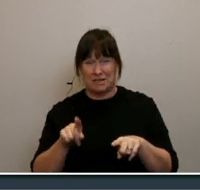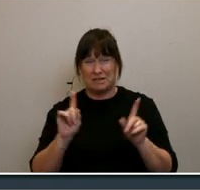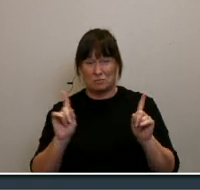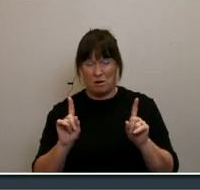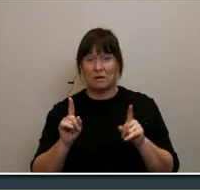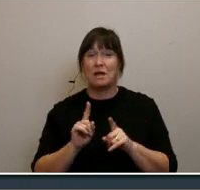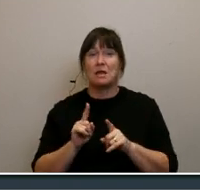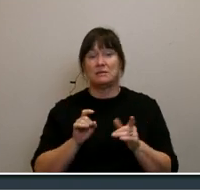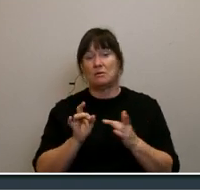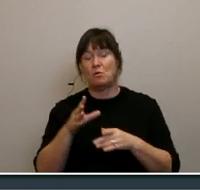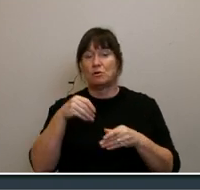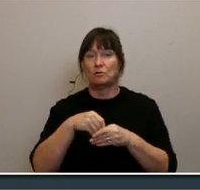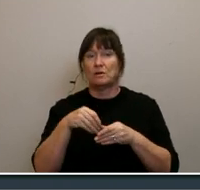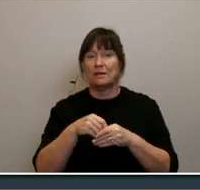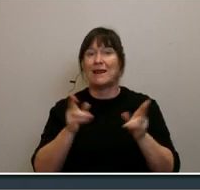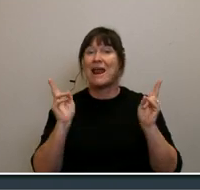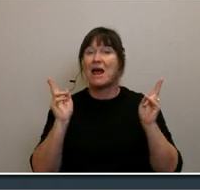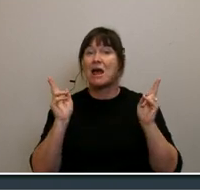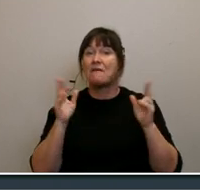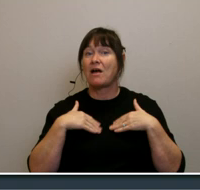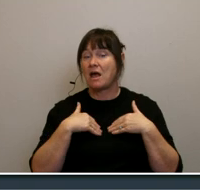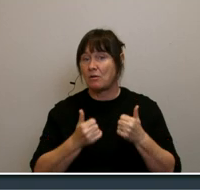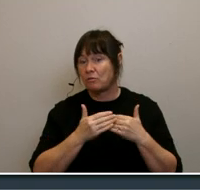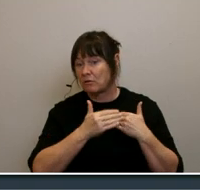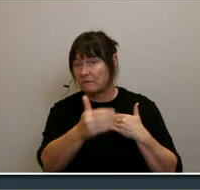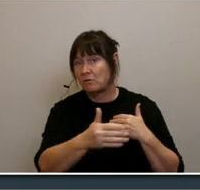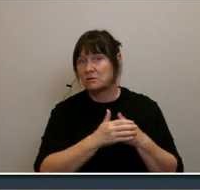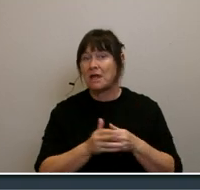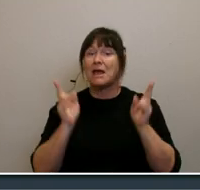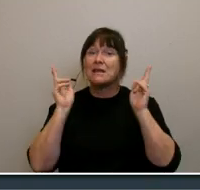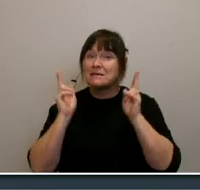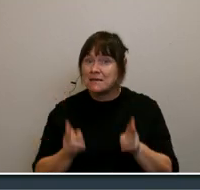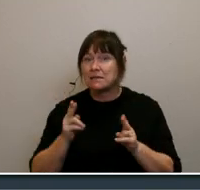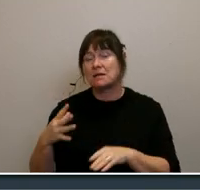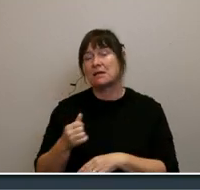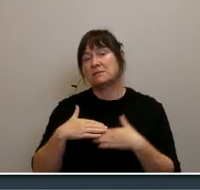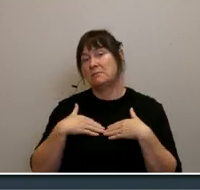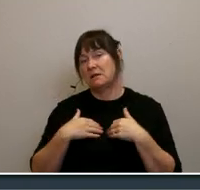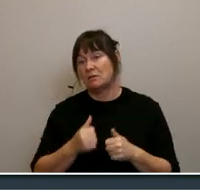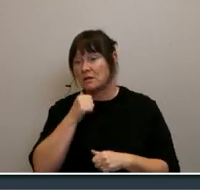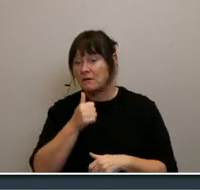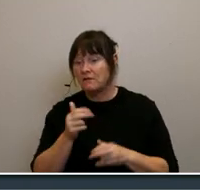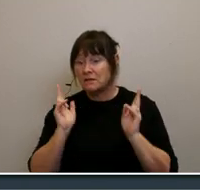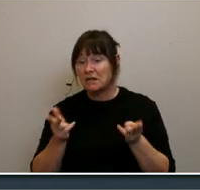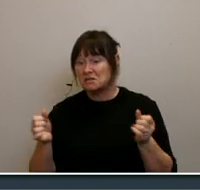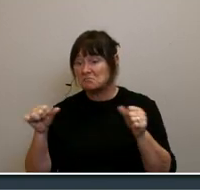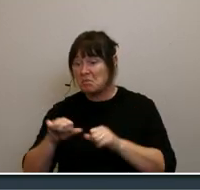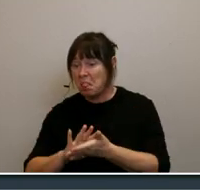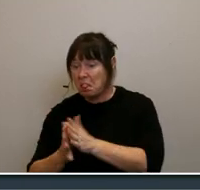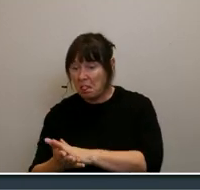future of Hawke's Bay. Nature is our infrastructure. If nature's not healthy, neither are we in terms of